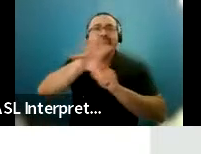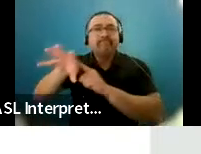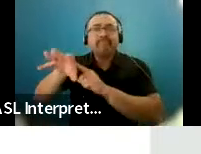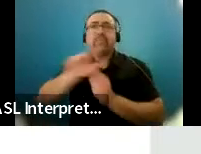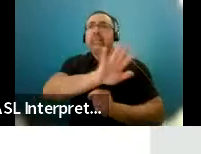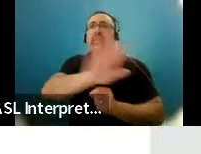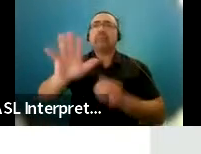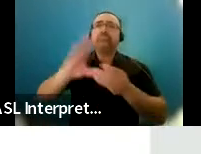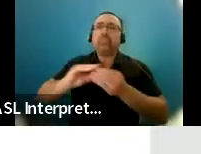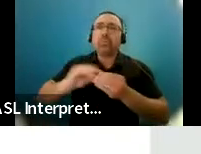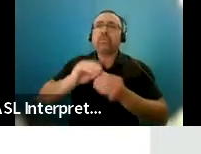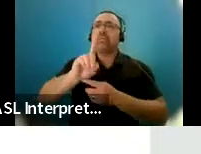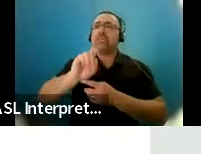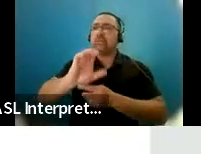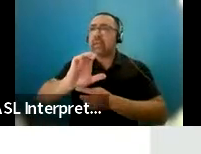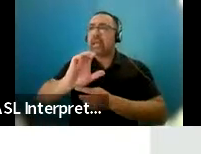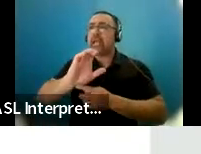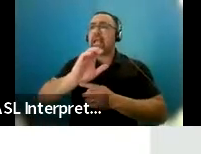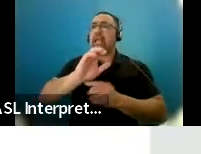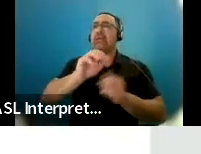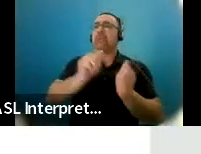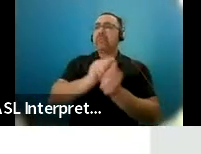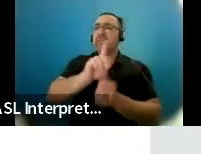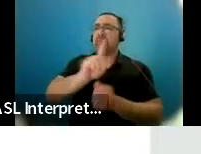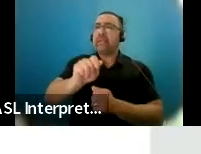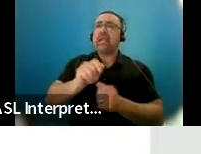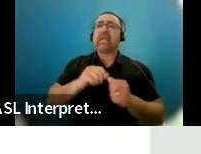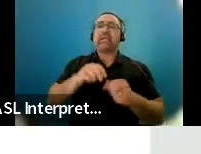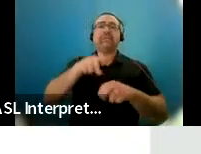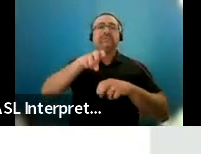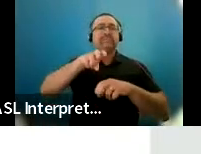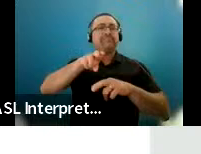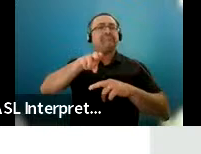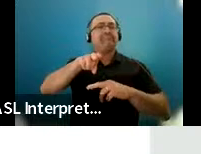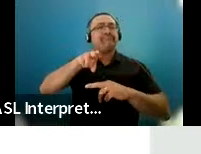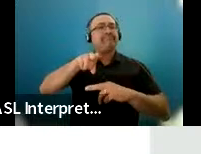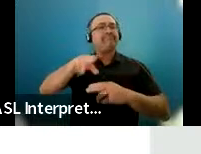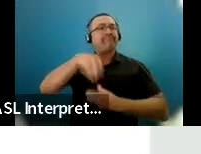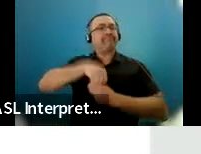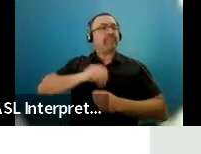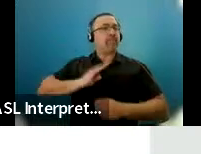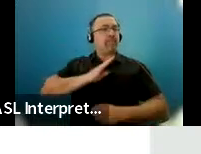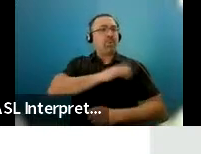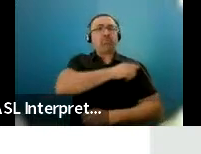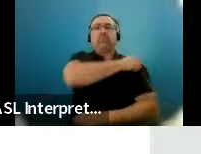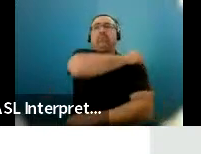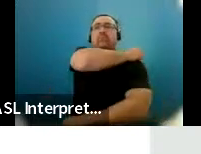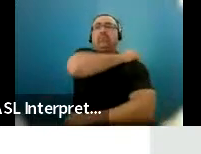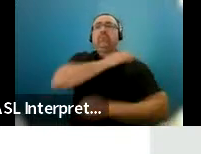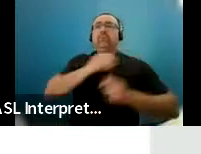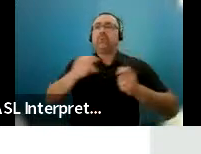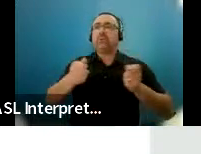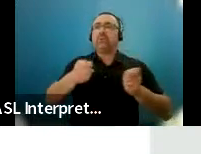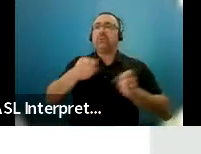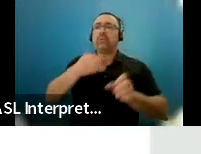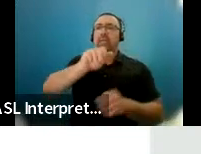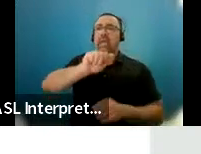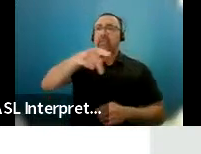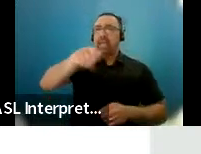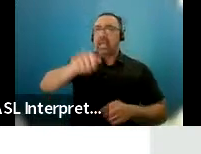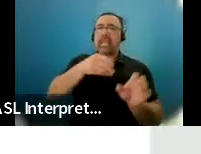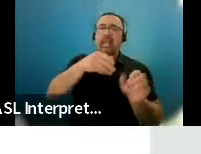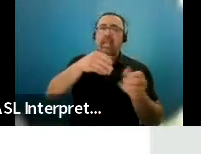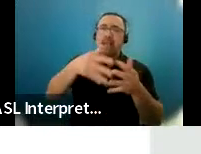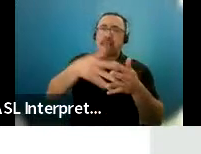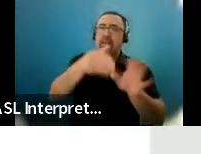filmmakers with disabilities, and sits on the board of Docs in Progress. Day also managed the American Psychological